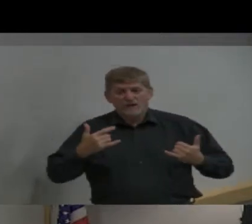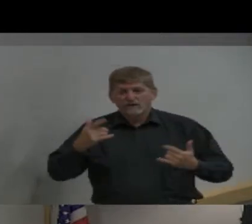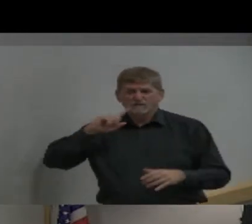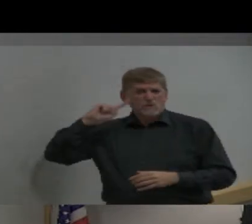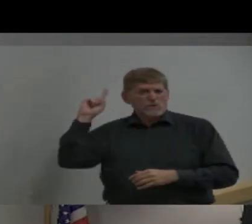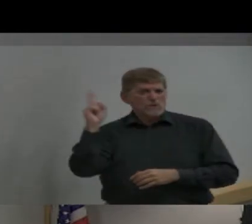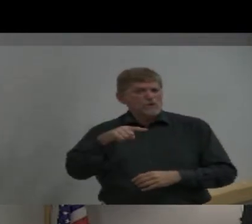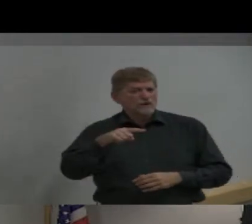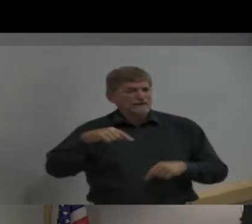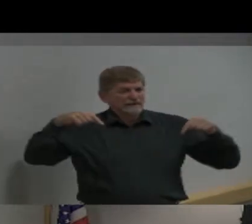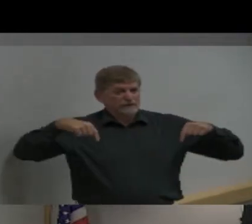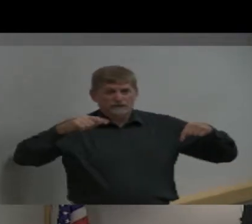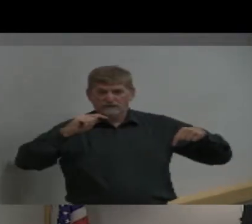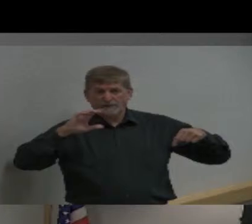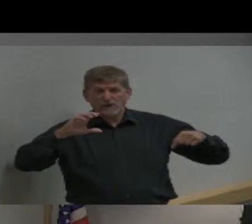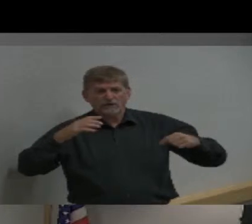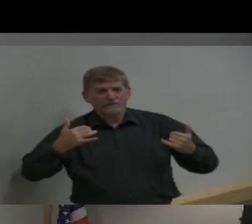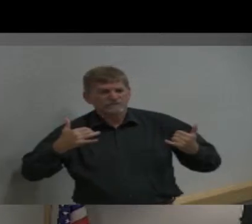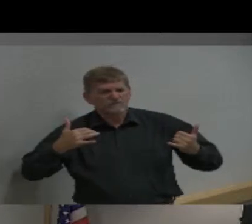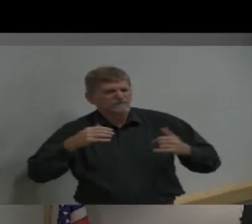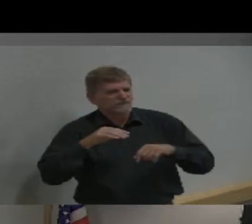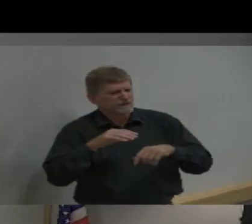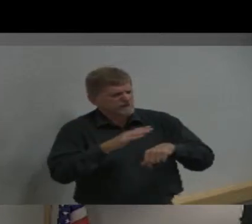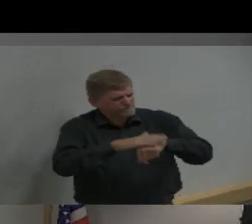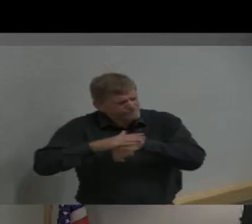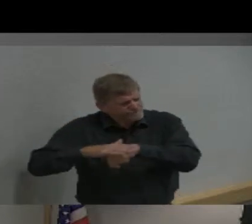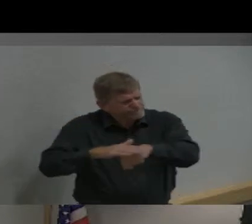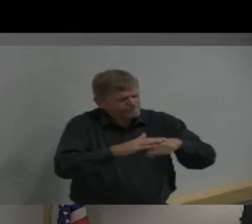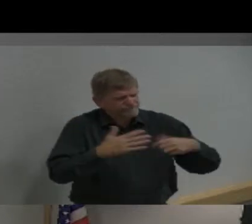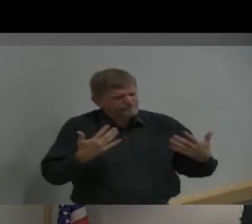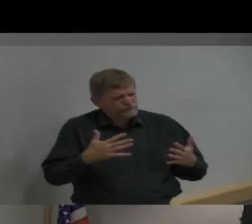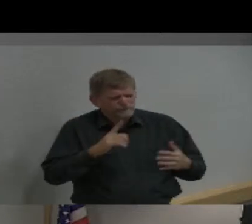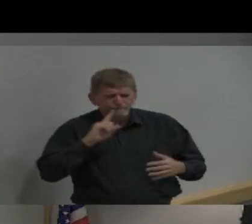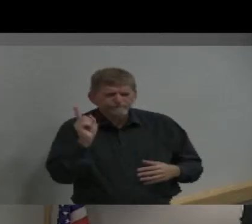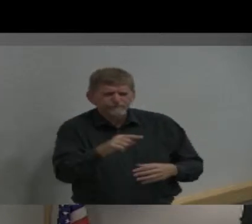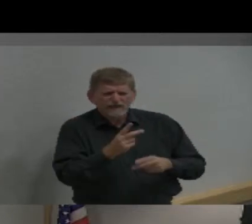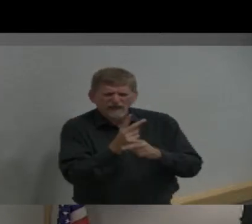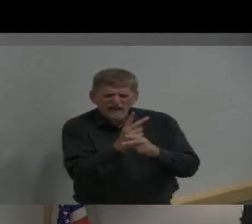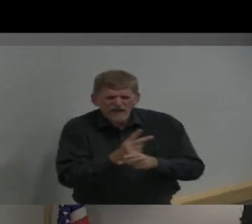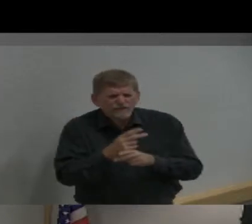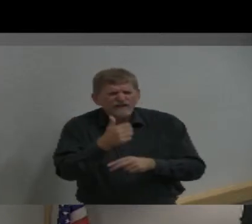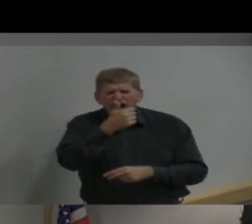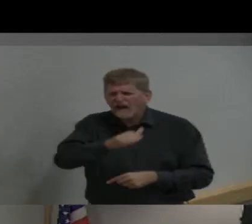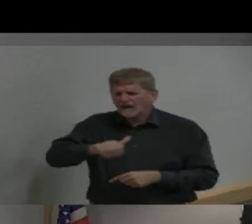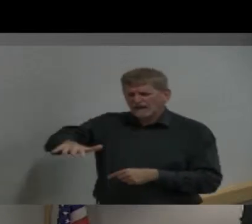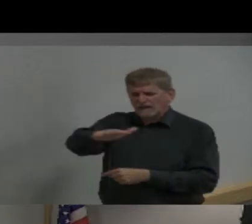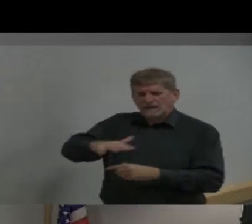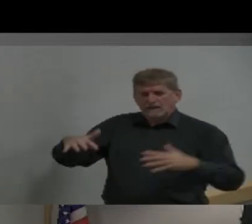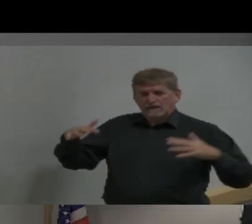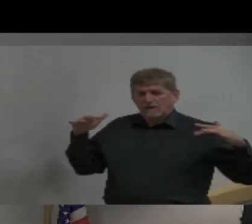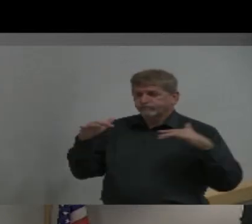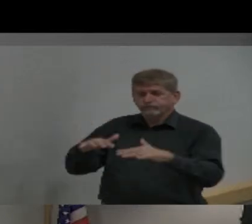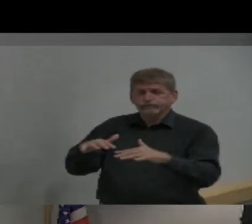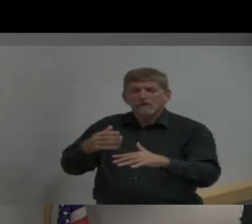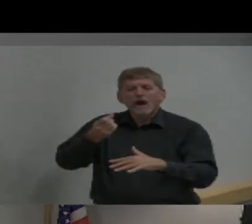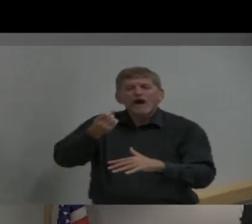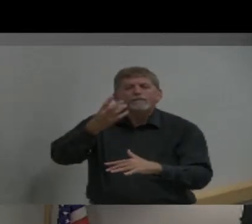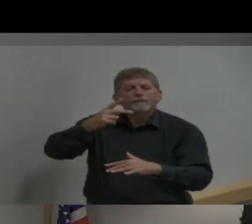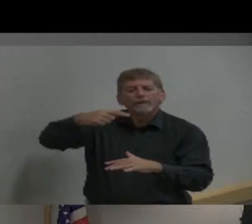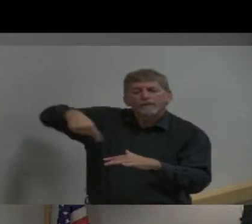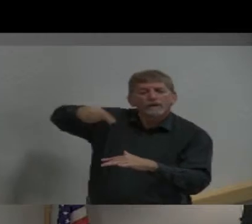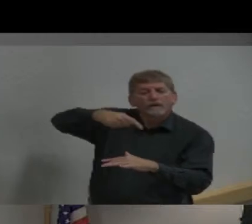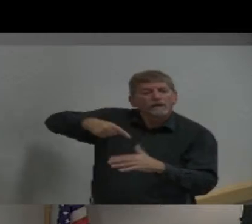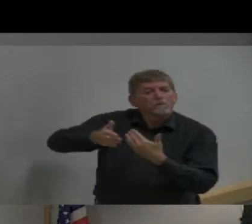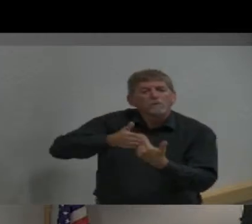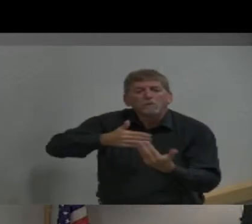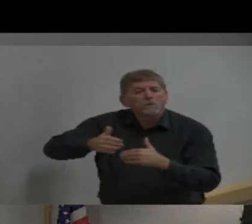Health Department is advising caution and careful planning for gatherings of any size involving people from separate households, and this includes